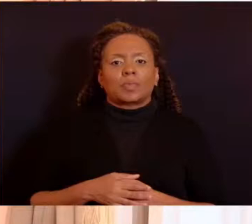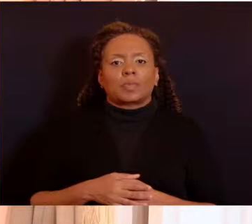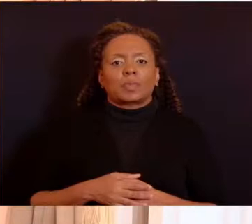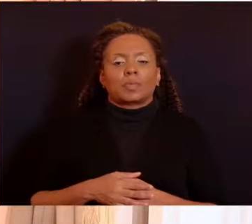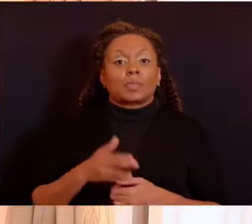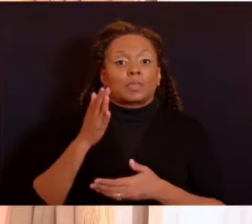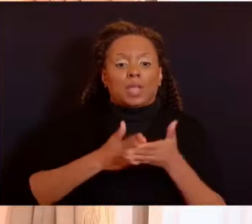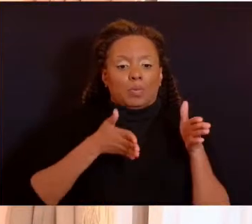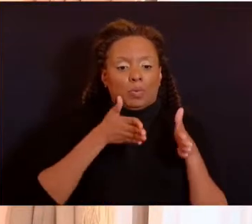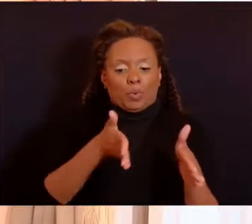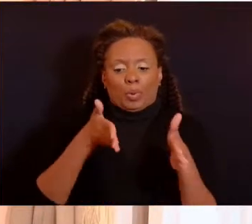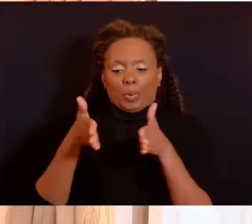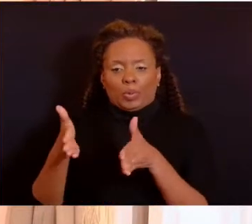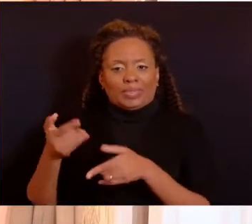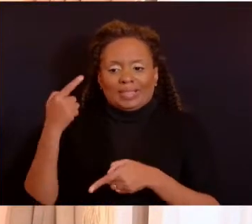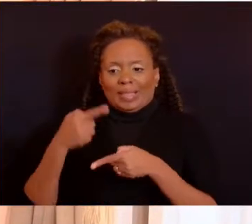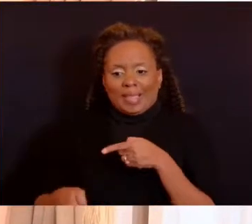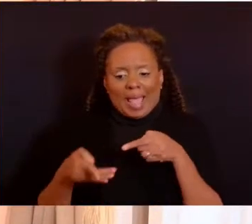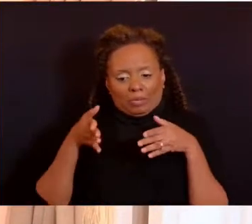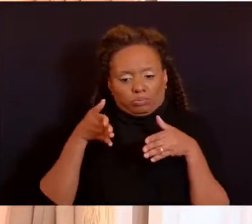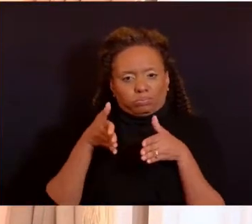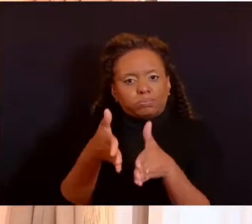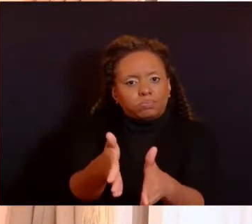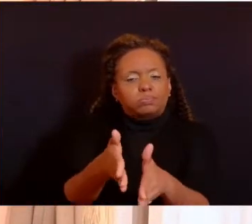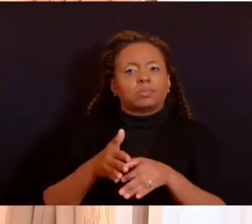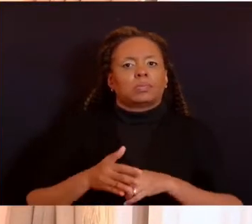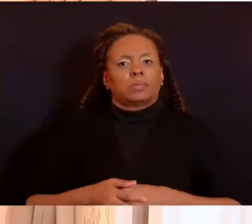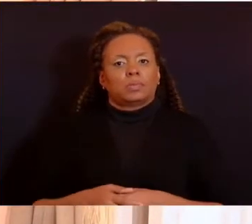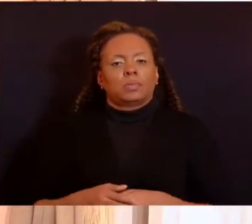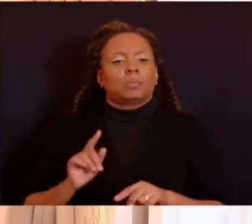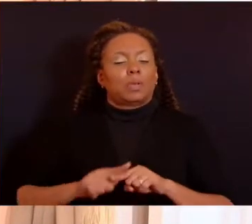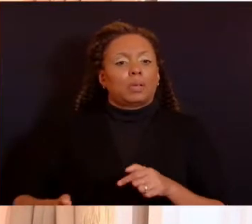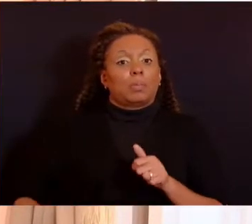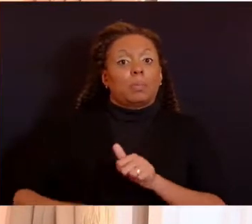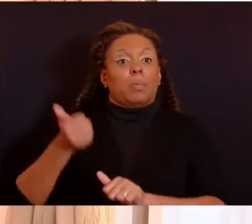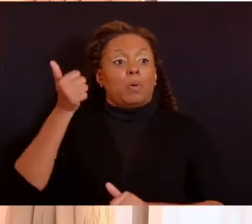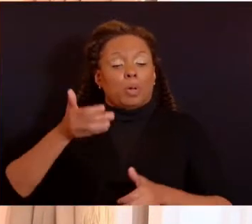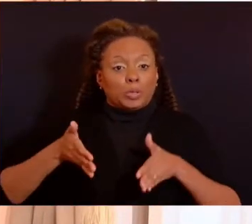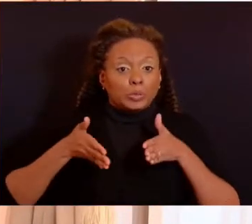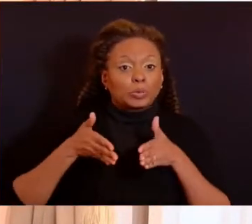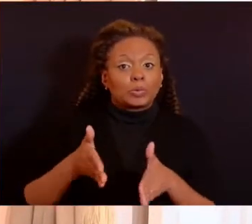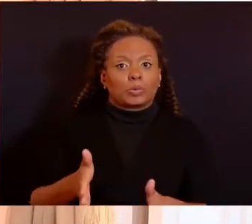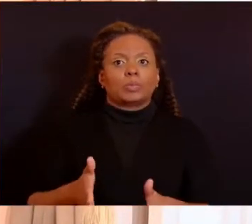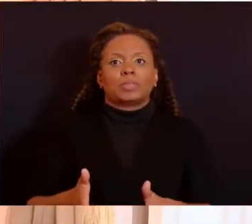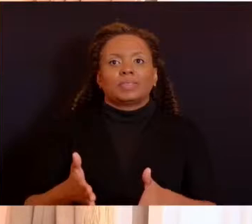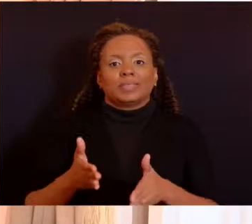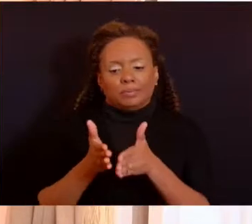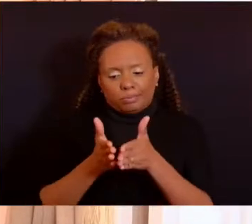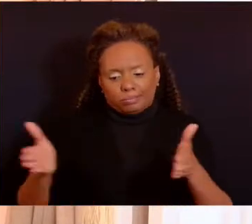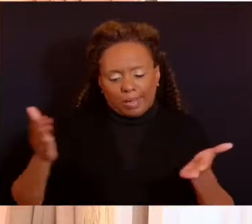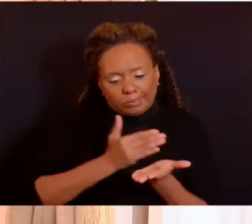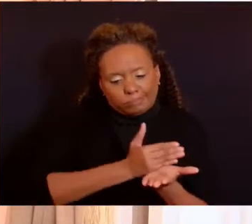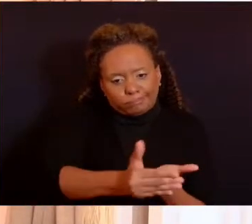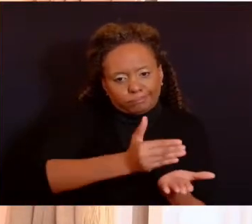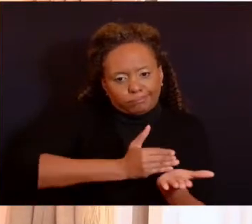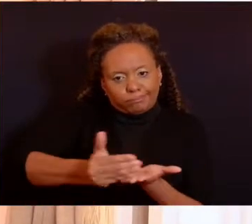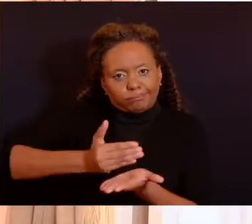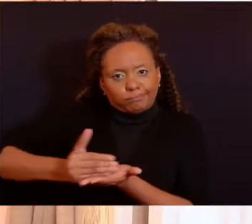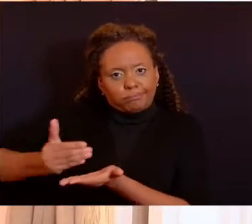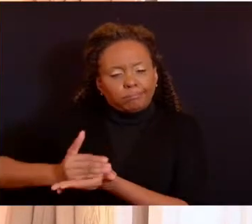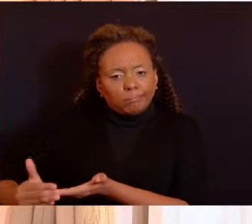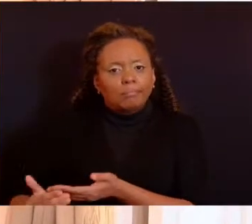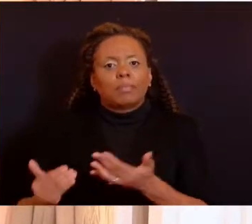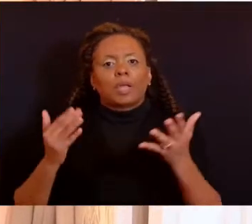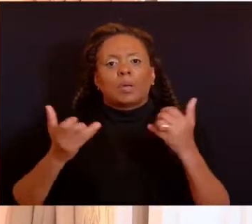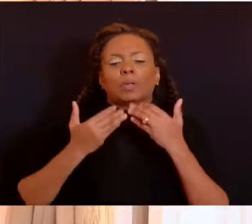were impassable as a result, and I'm happy to report that most of these roads have been cleared. I'd like to thank the roving